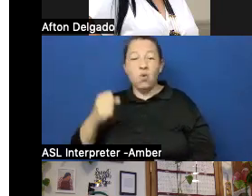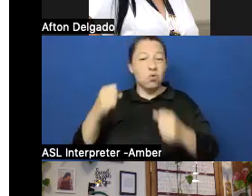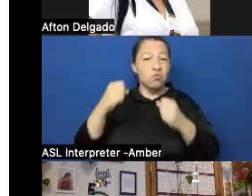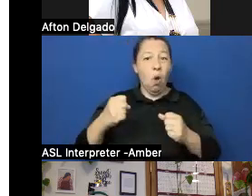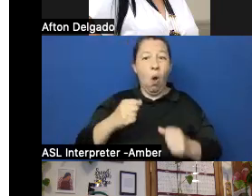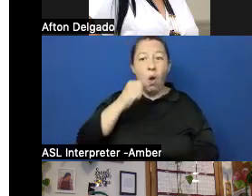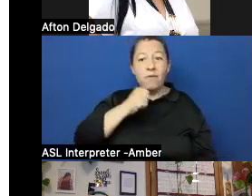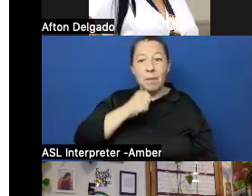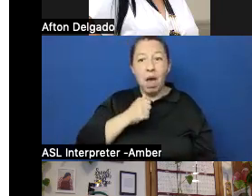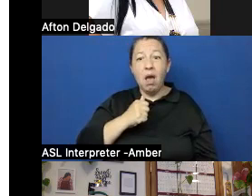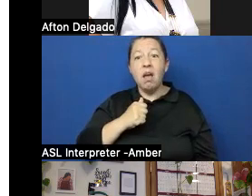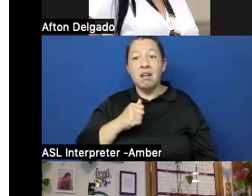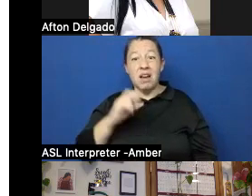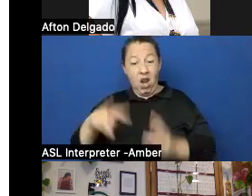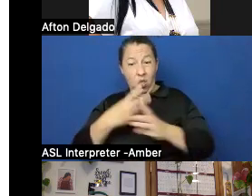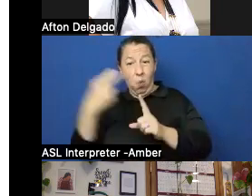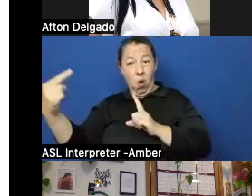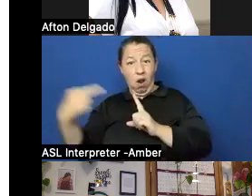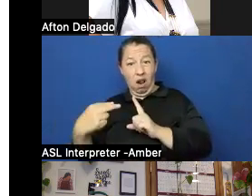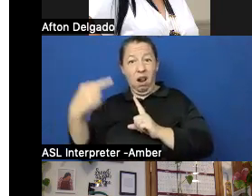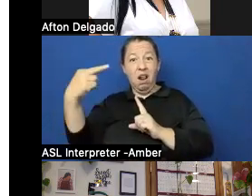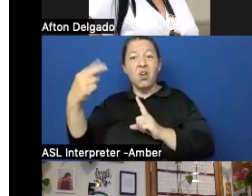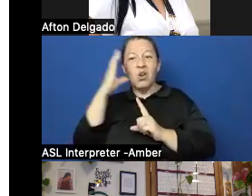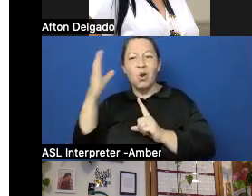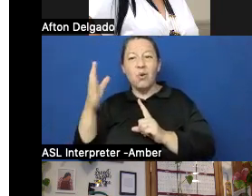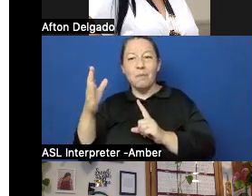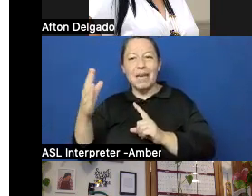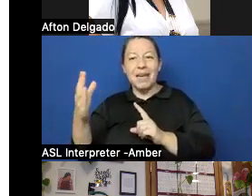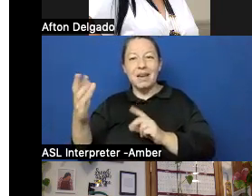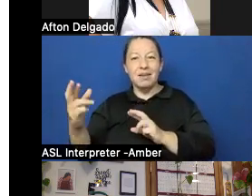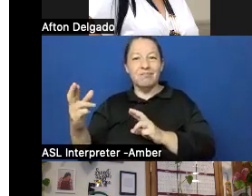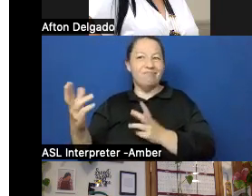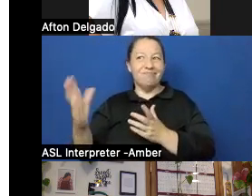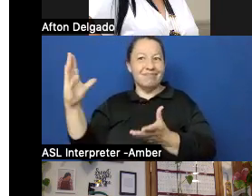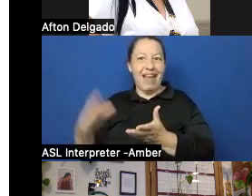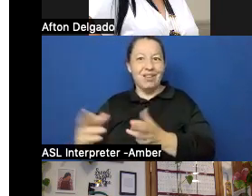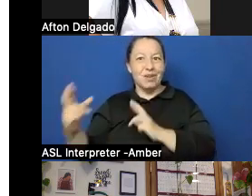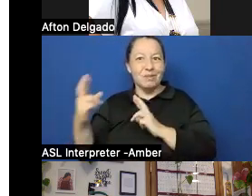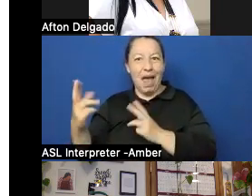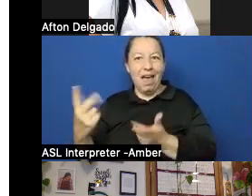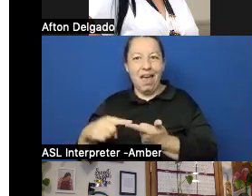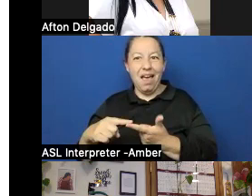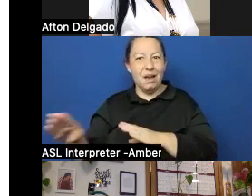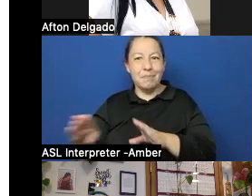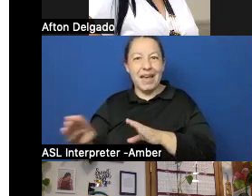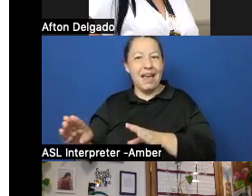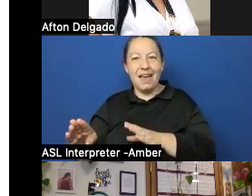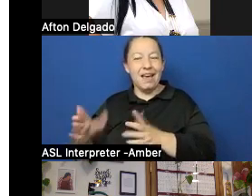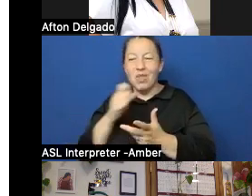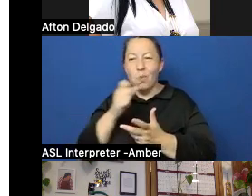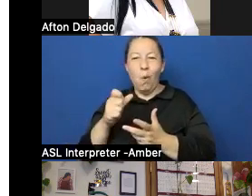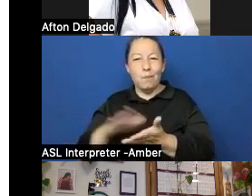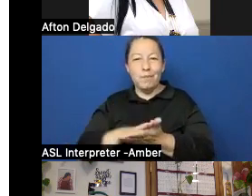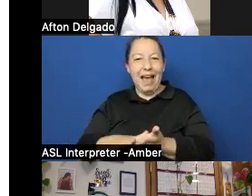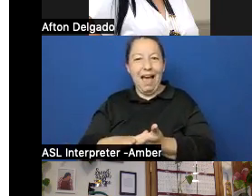treated as such and you will be ostracized, especially in a community that's not welcoming to you. And so it's not dirty,